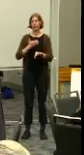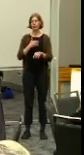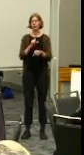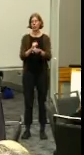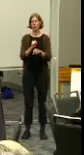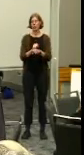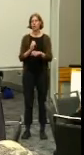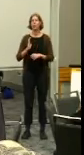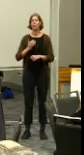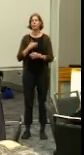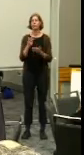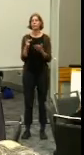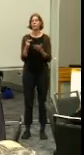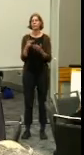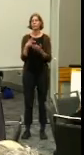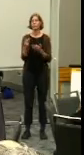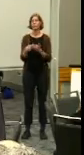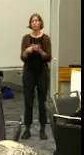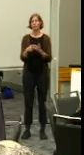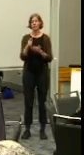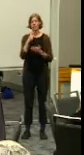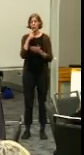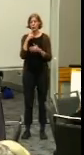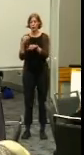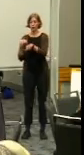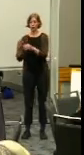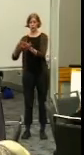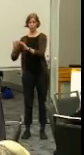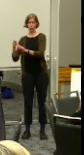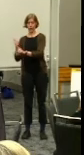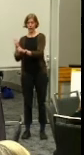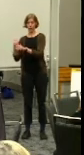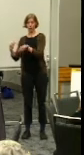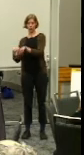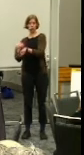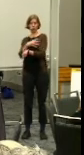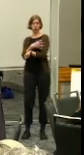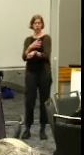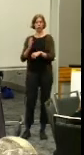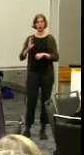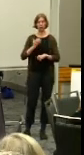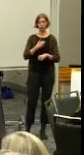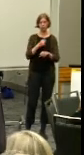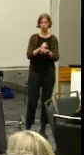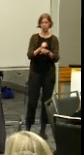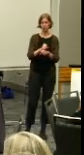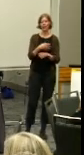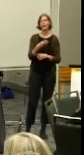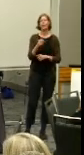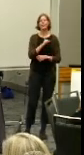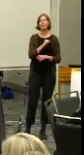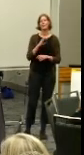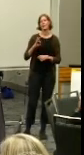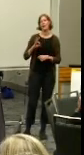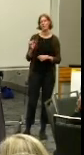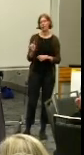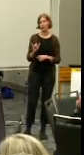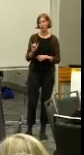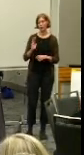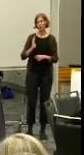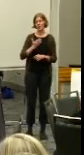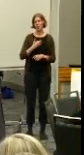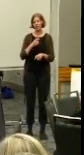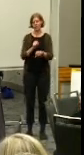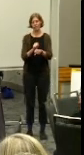and they're very much informed by the community who we work with and the staff that work with us as well. We very much focus on our community